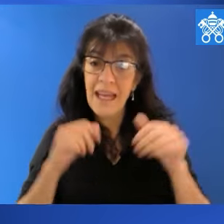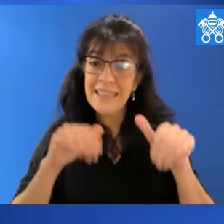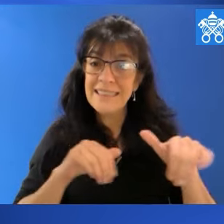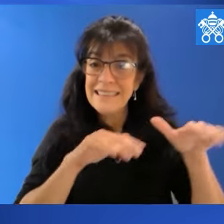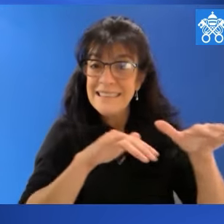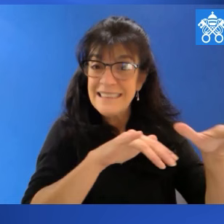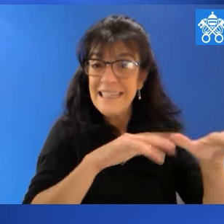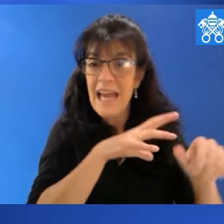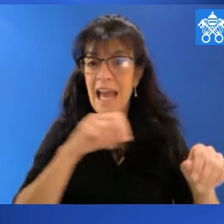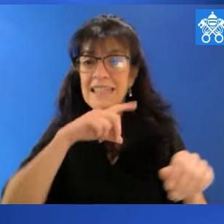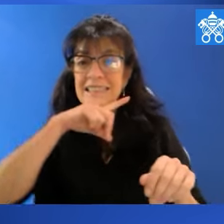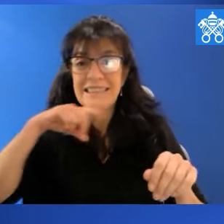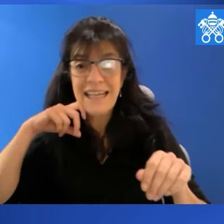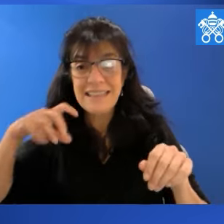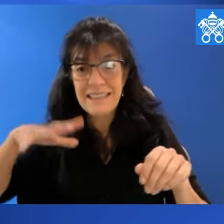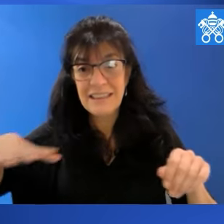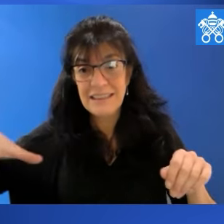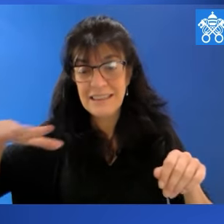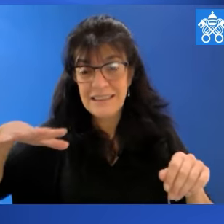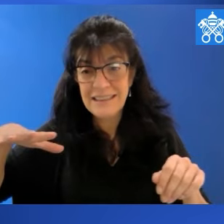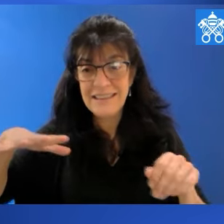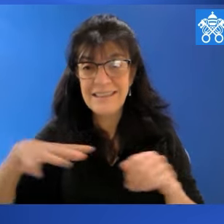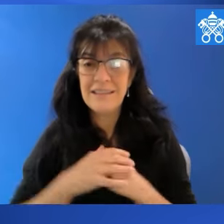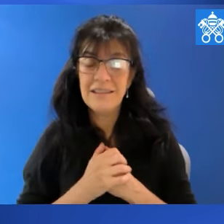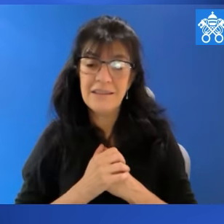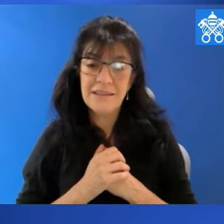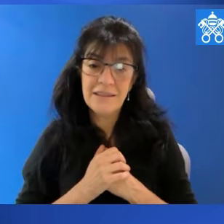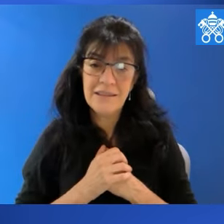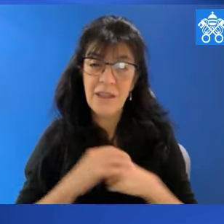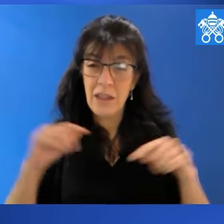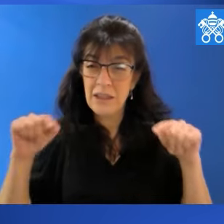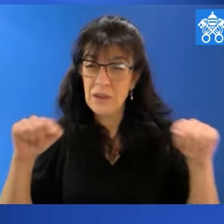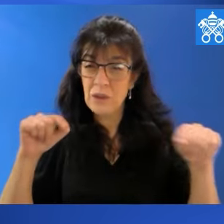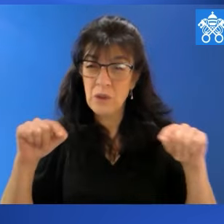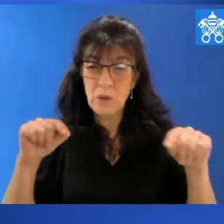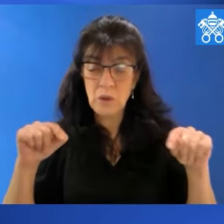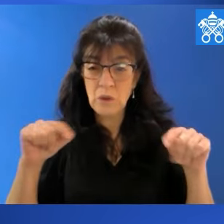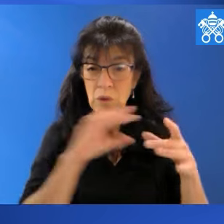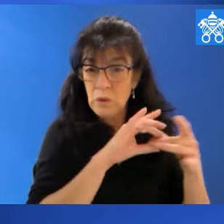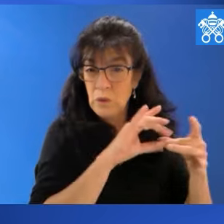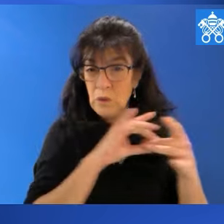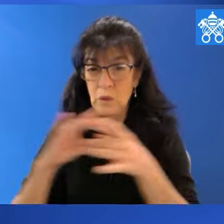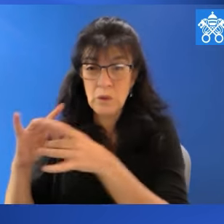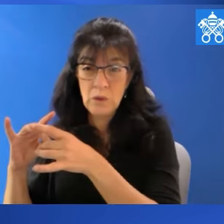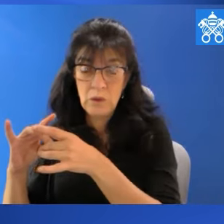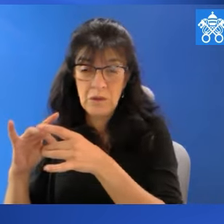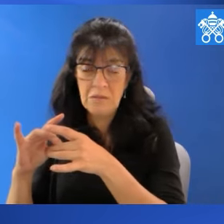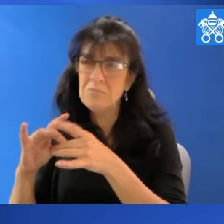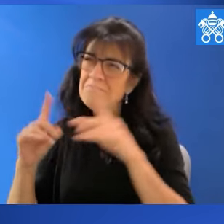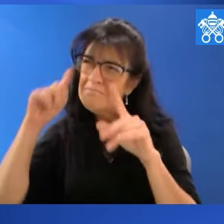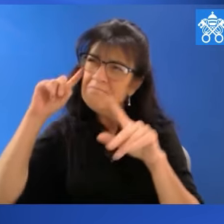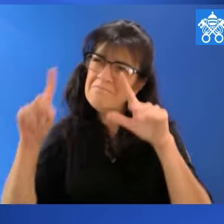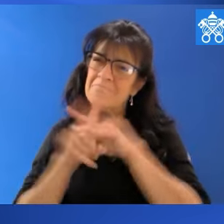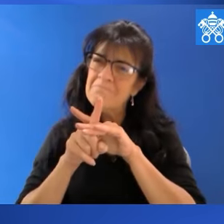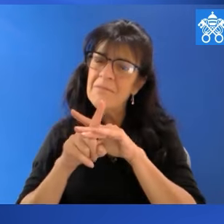Sea and desert. And desert. These two words often come to me in